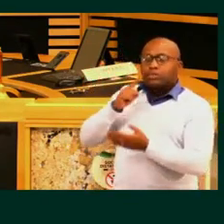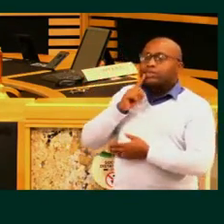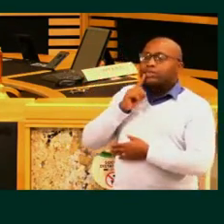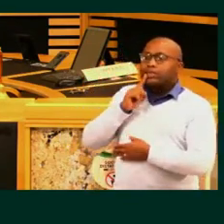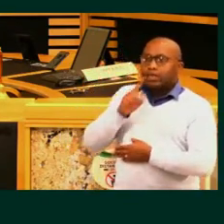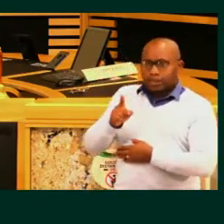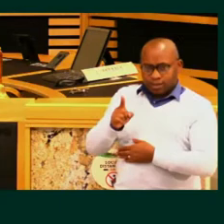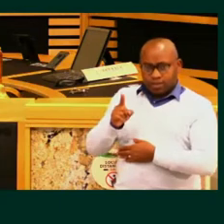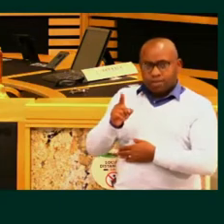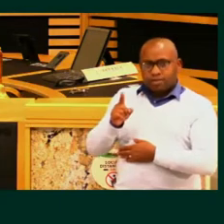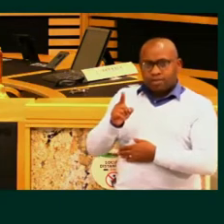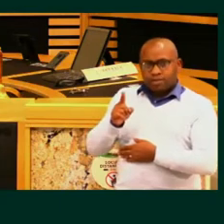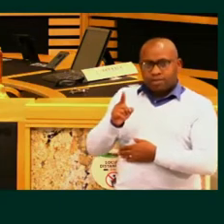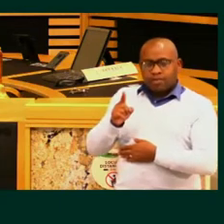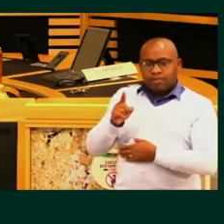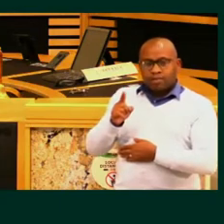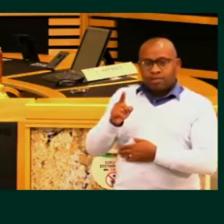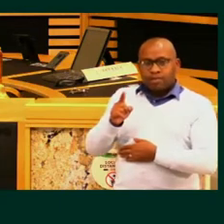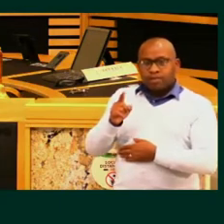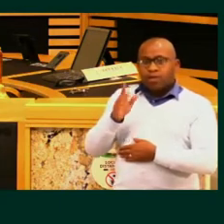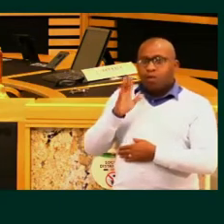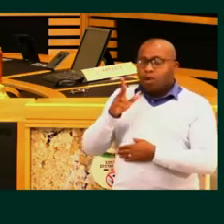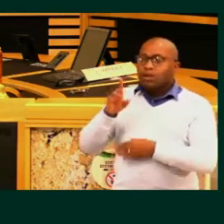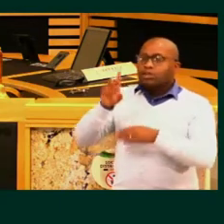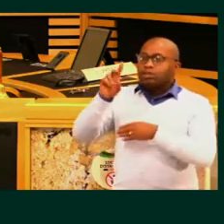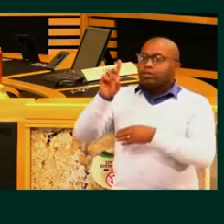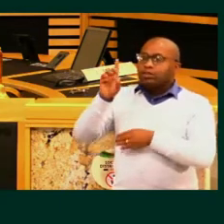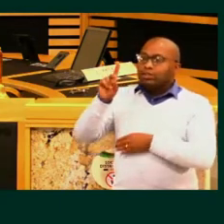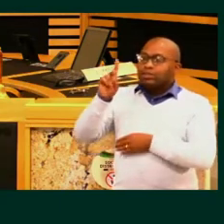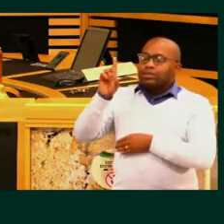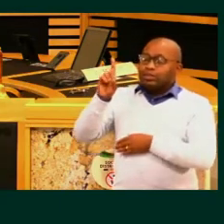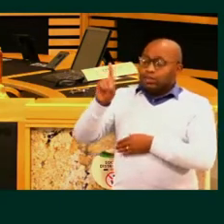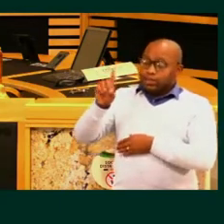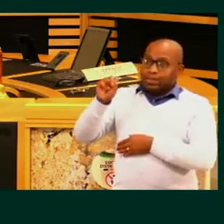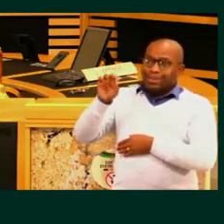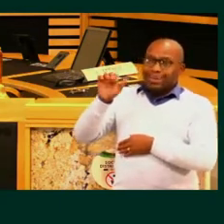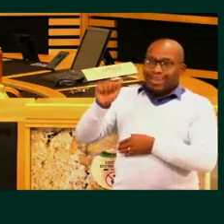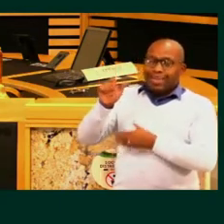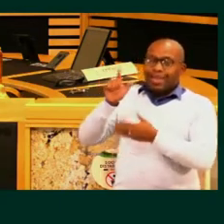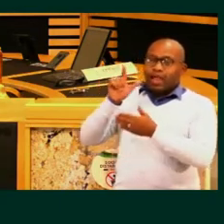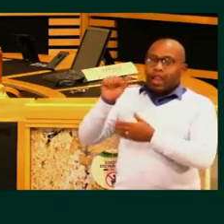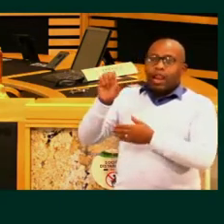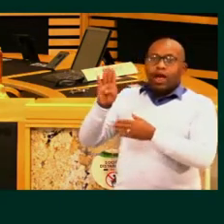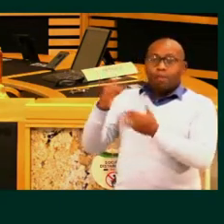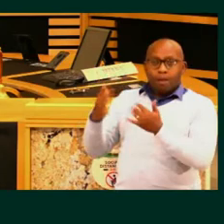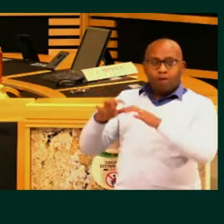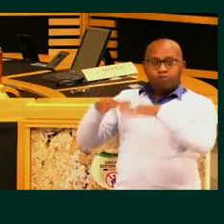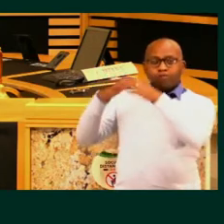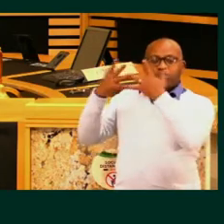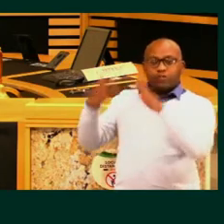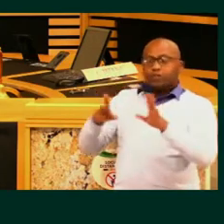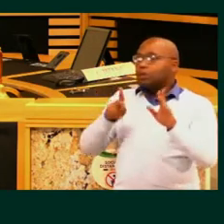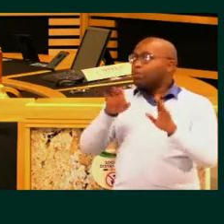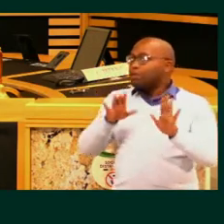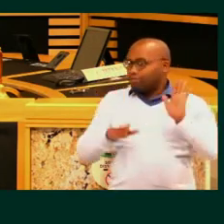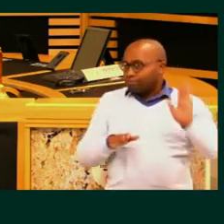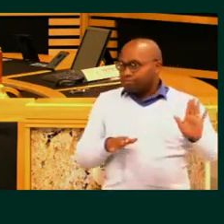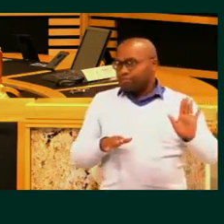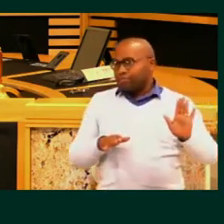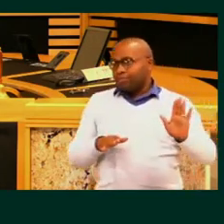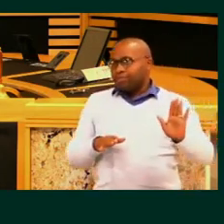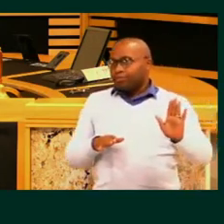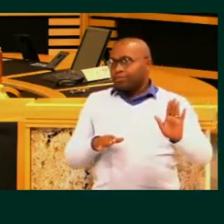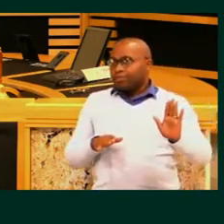including the establishment of a DNA lab which happened improved training for healthcare and security Personnel better